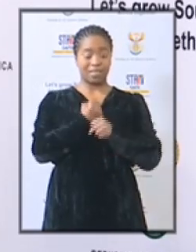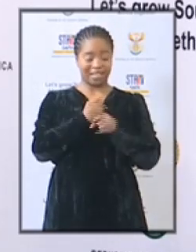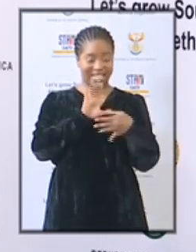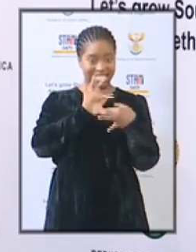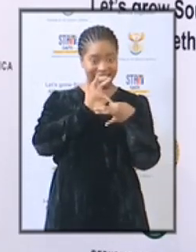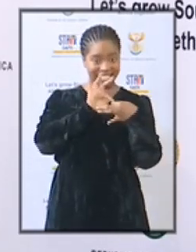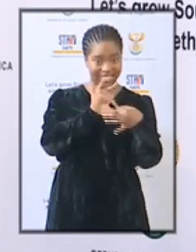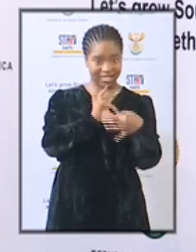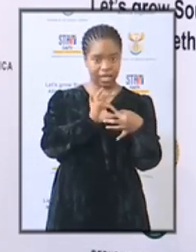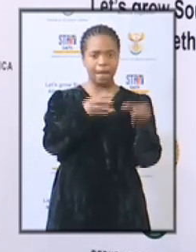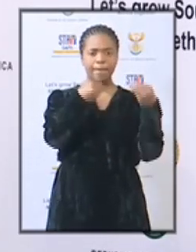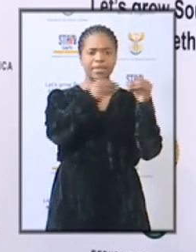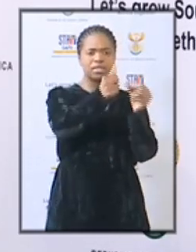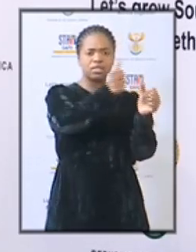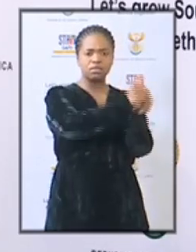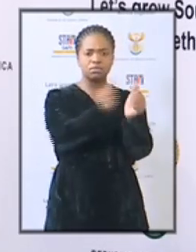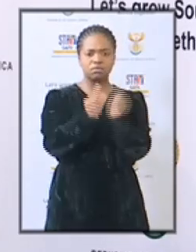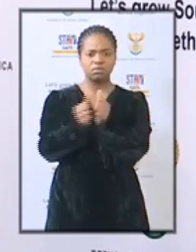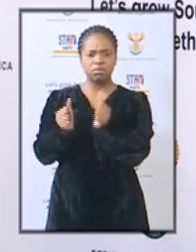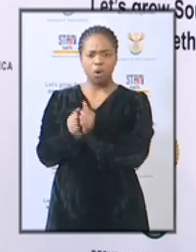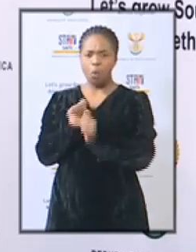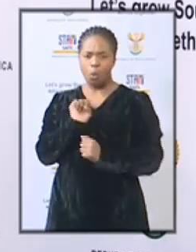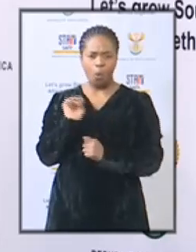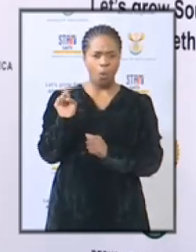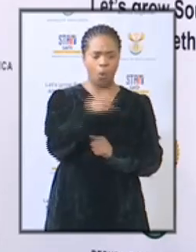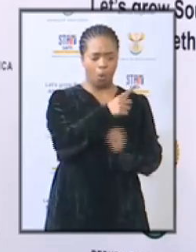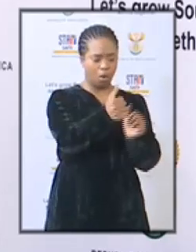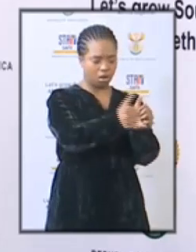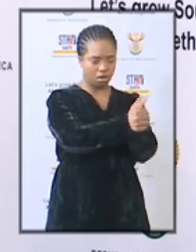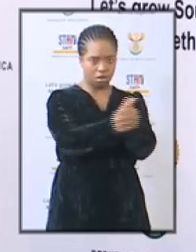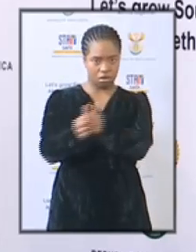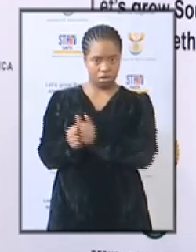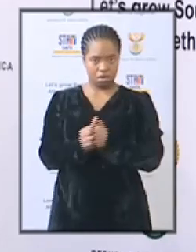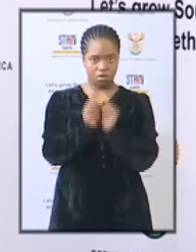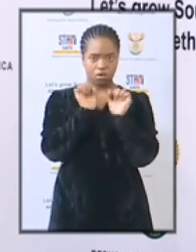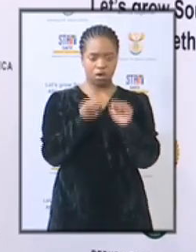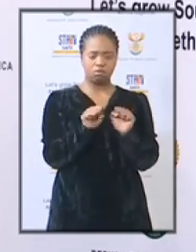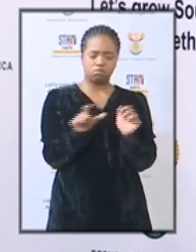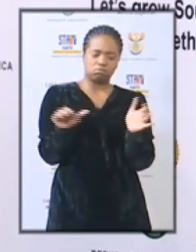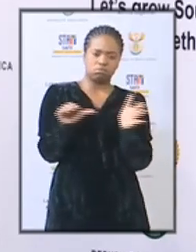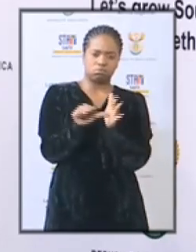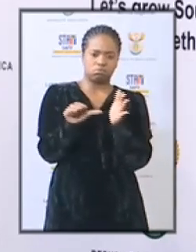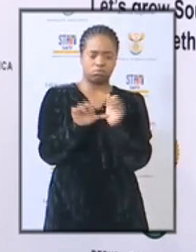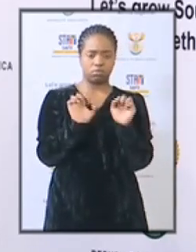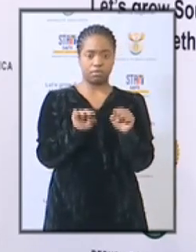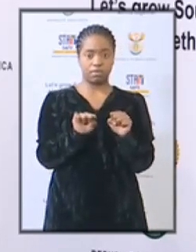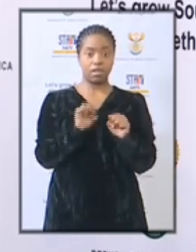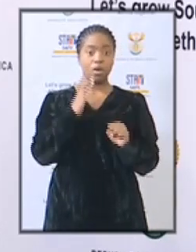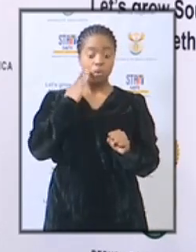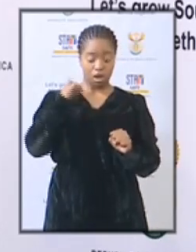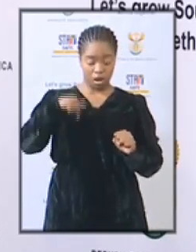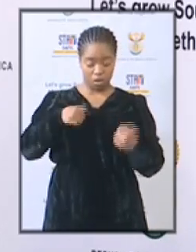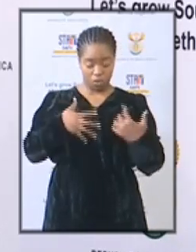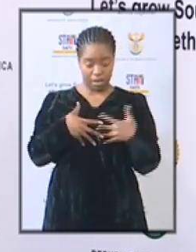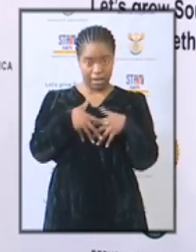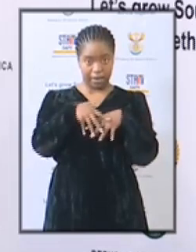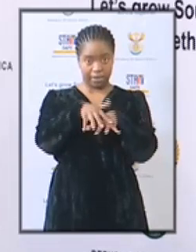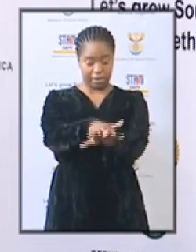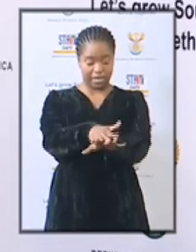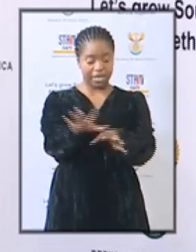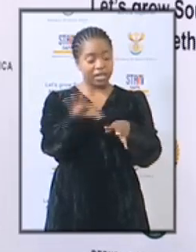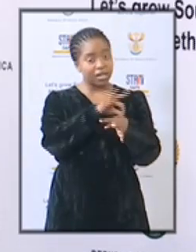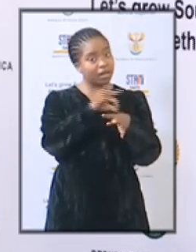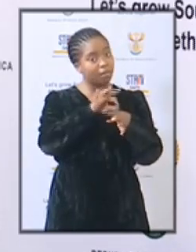Heightened cooperation and partnerships amongst all sector players are essential as we implement our response